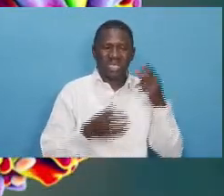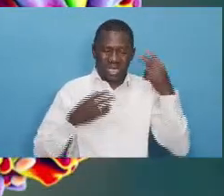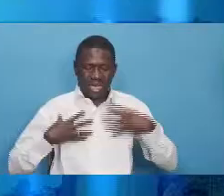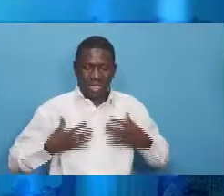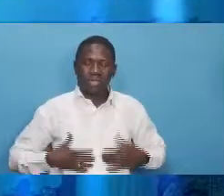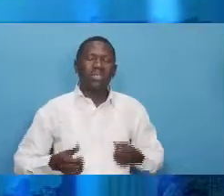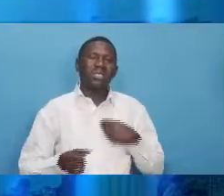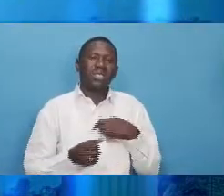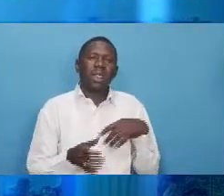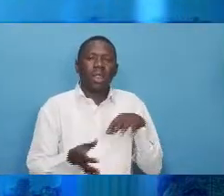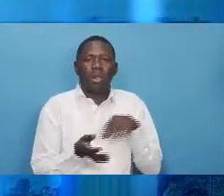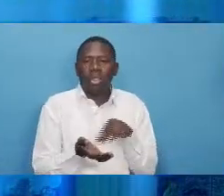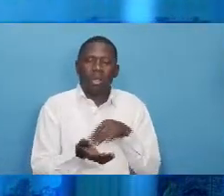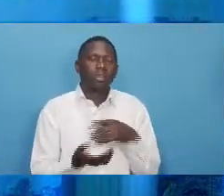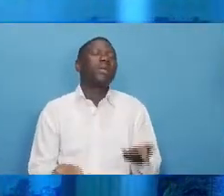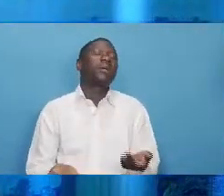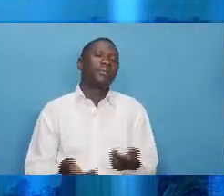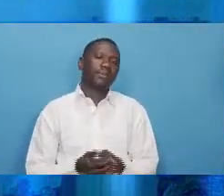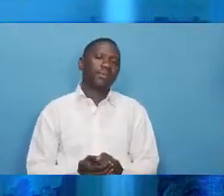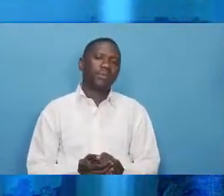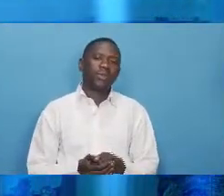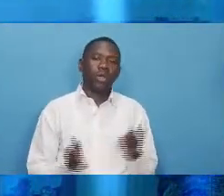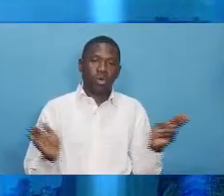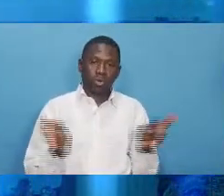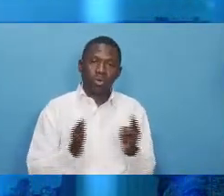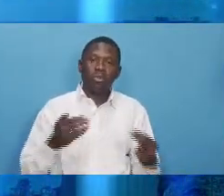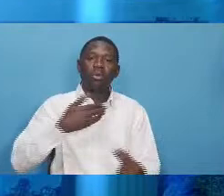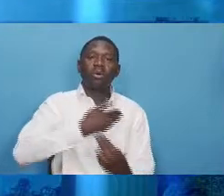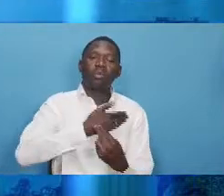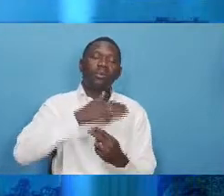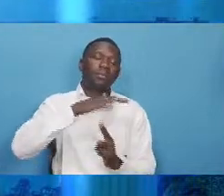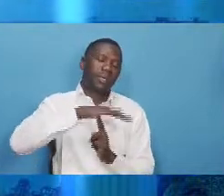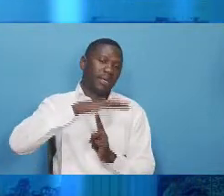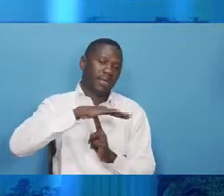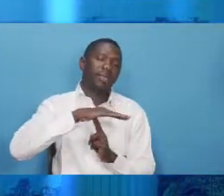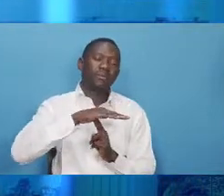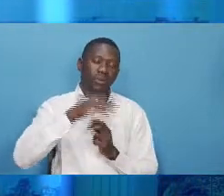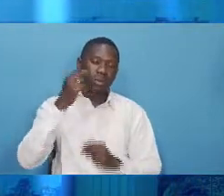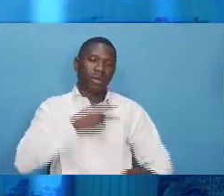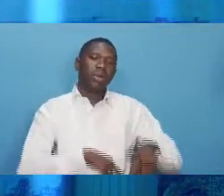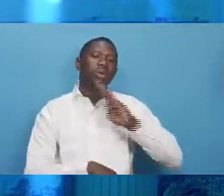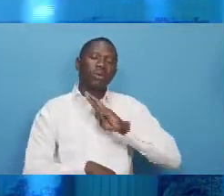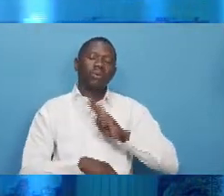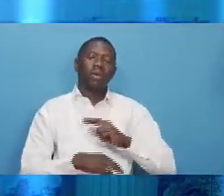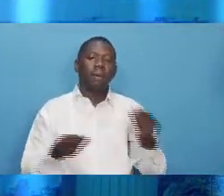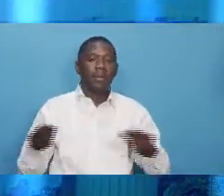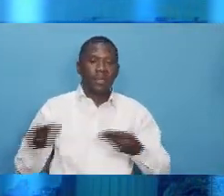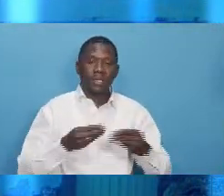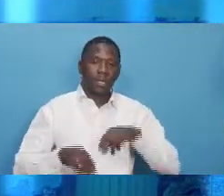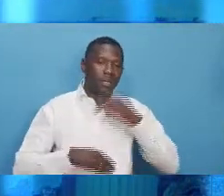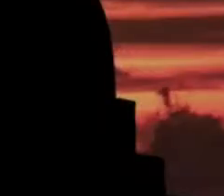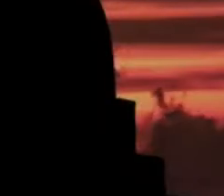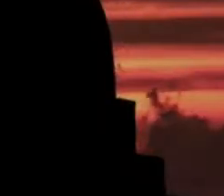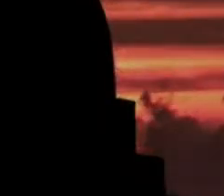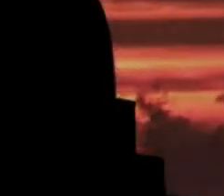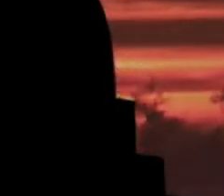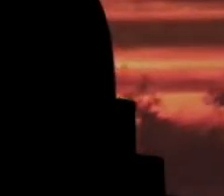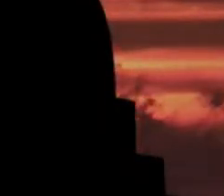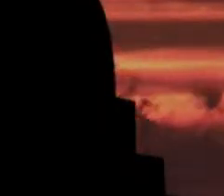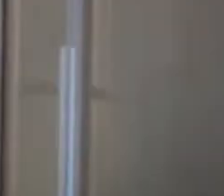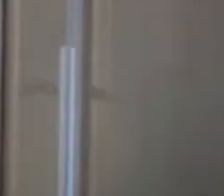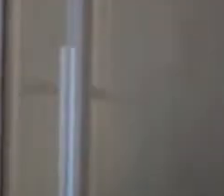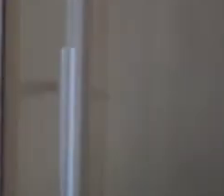News. We'll now go for a short commercial break, and when we return, business on sports news.